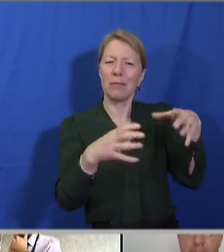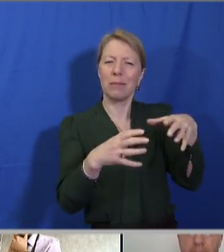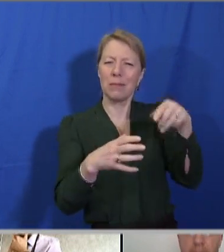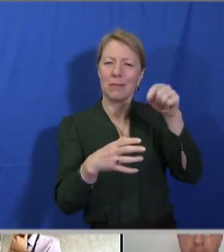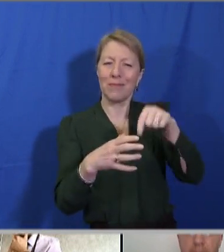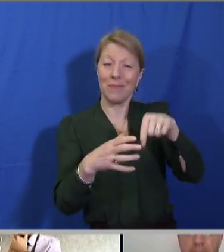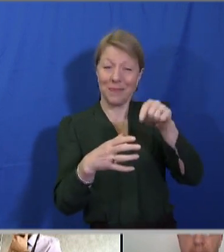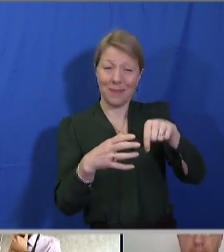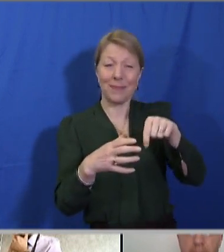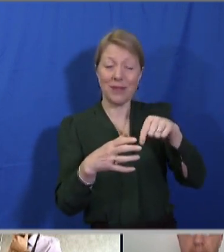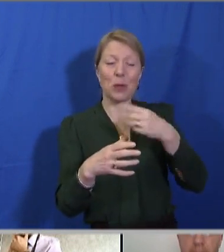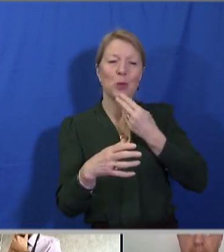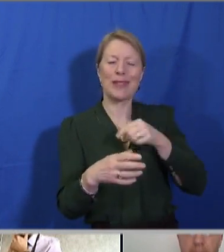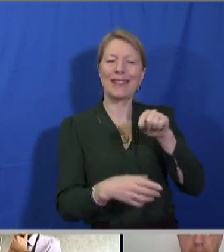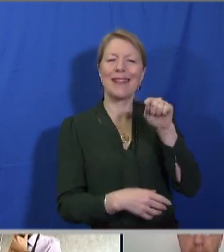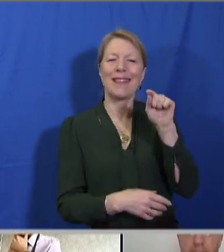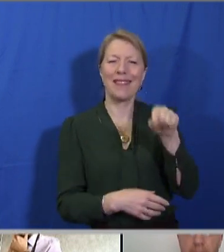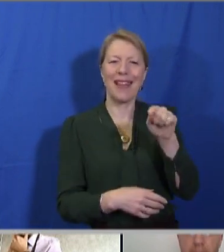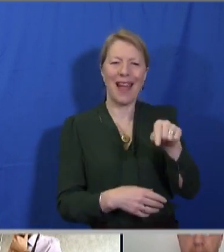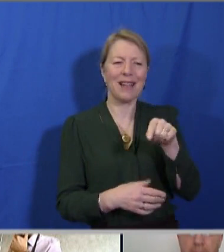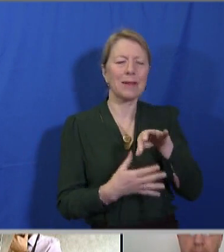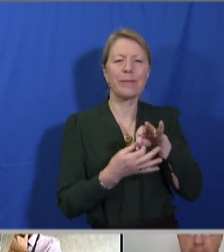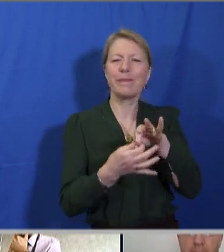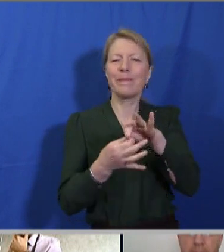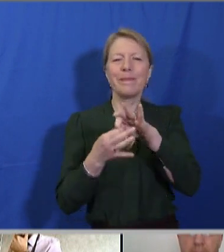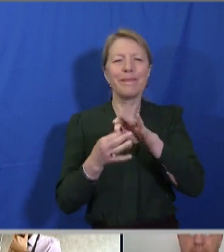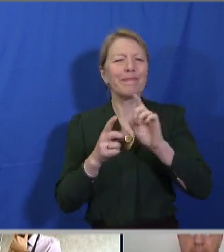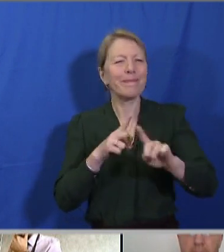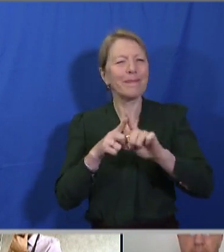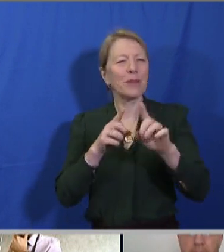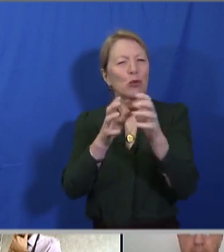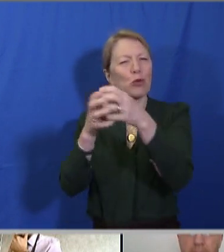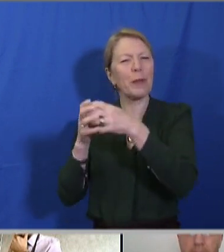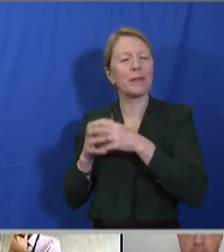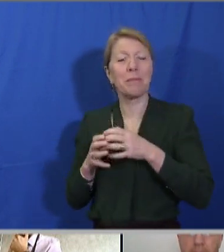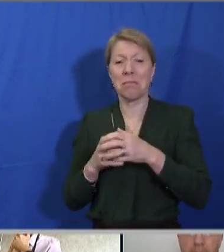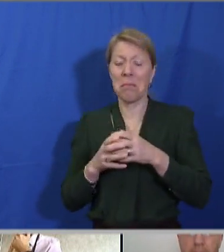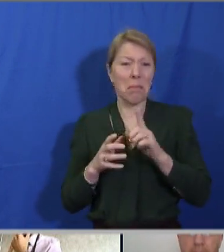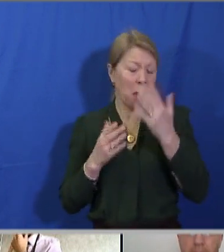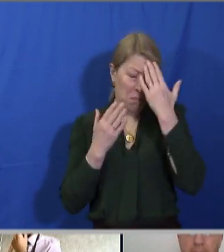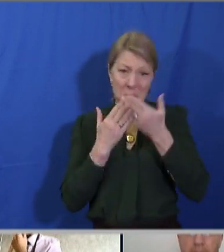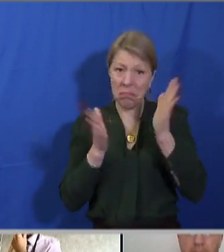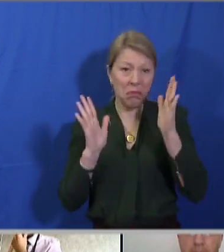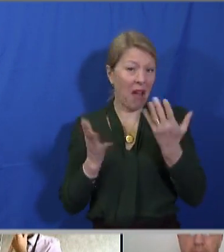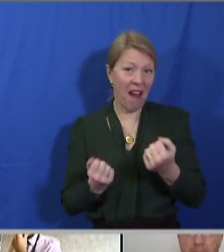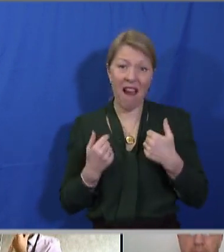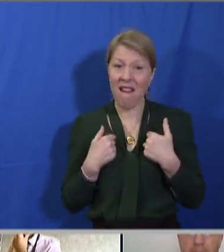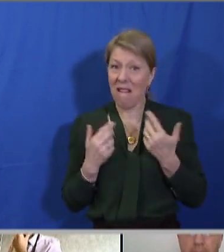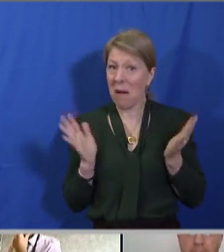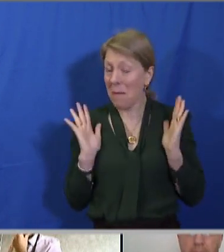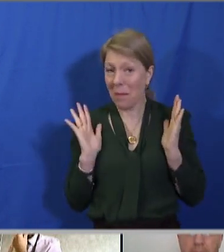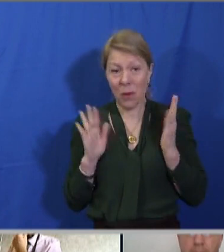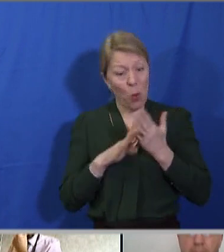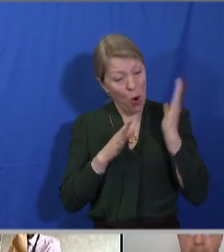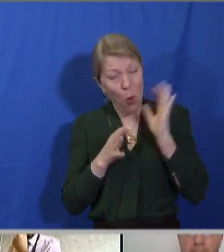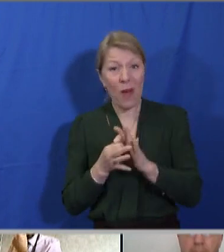with particular stakeholder and patient groups. But I'd be very open to working with the Parliament as well. I mean,